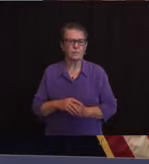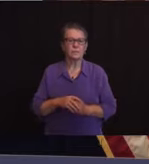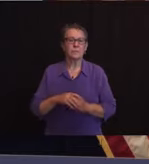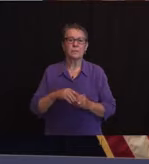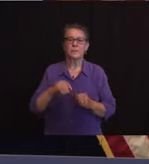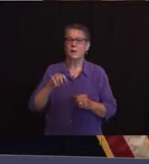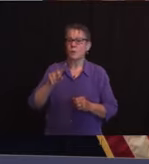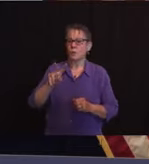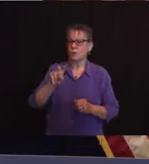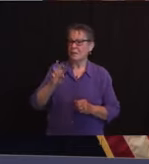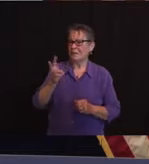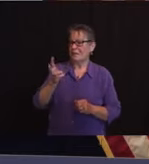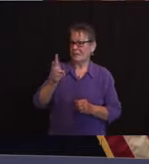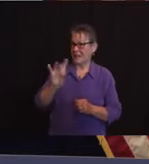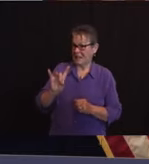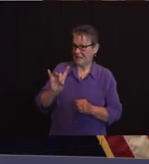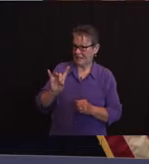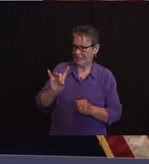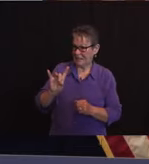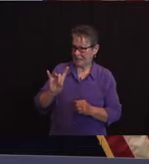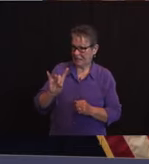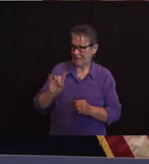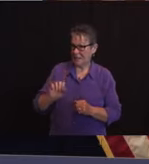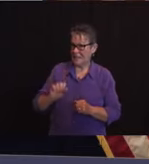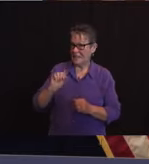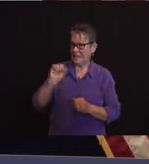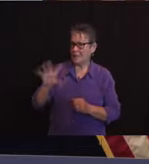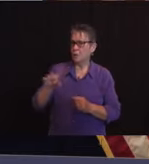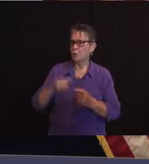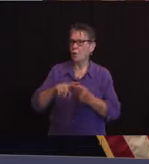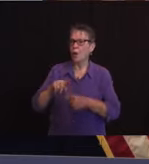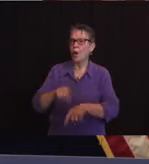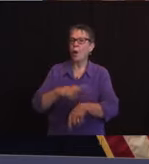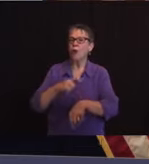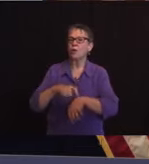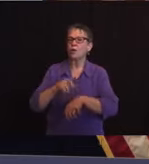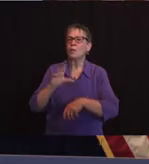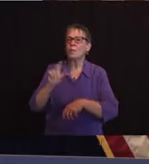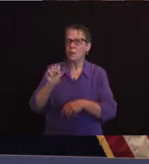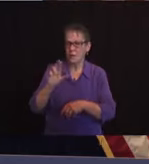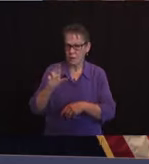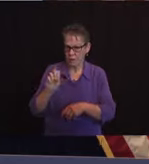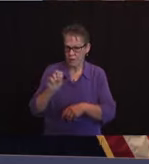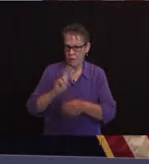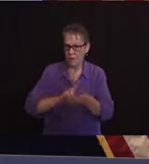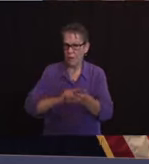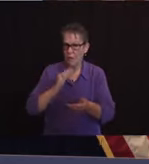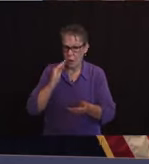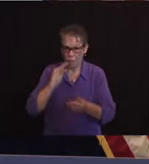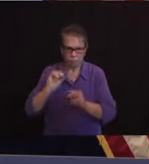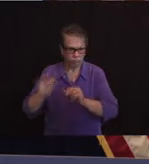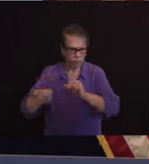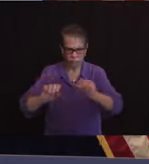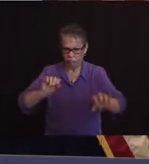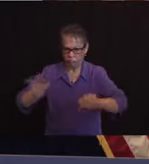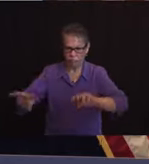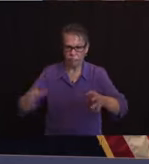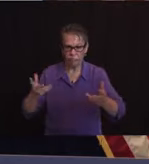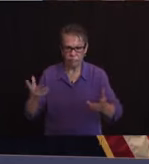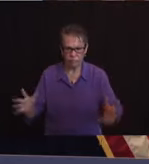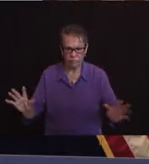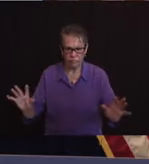facilities. So I want to thank those who live, work, and study in New Jersey for rolling up your sleeves to help